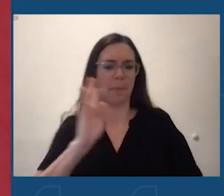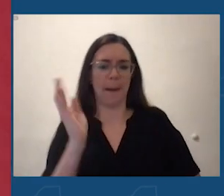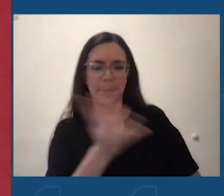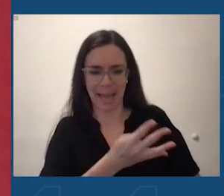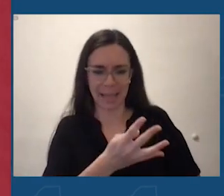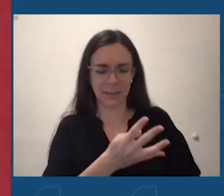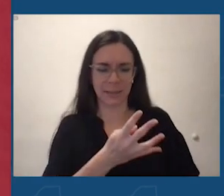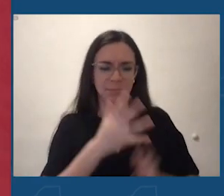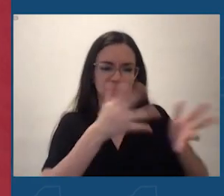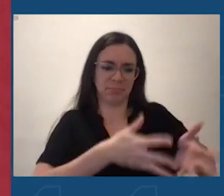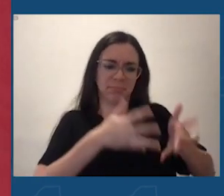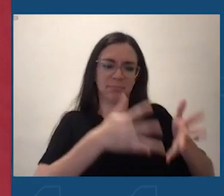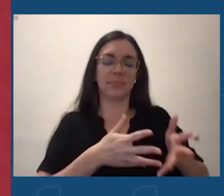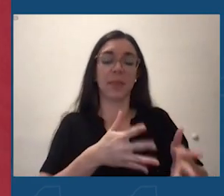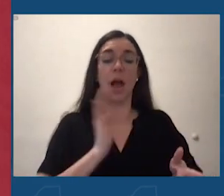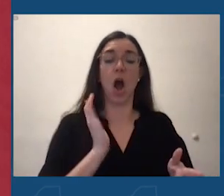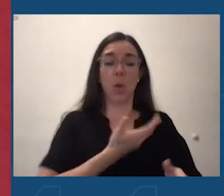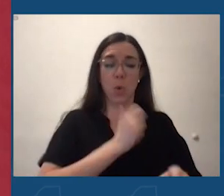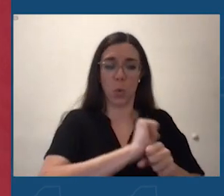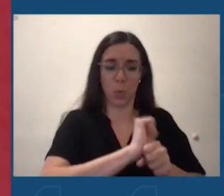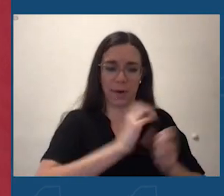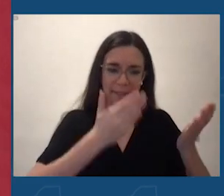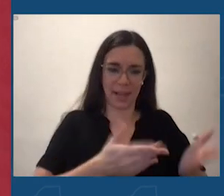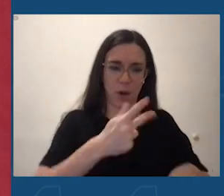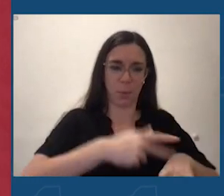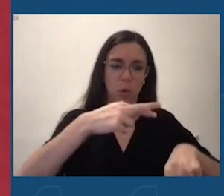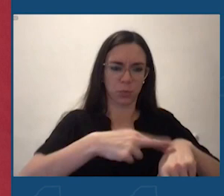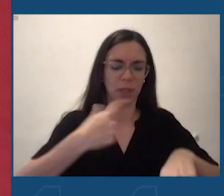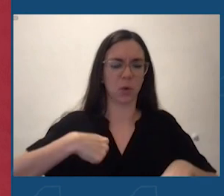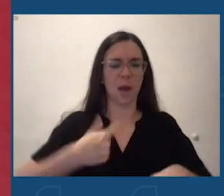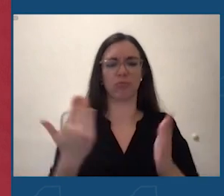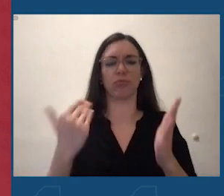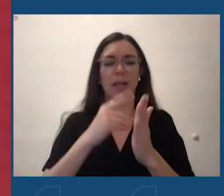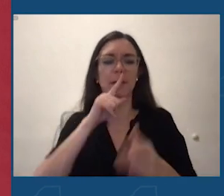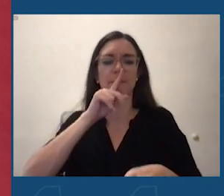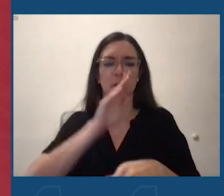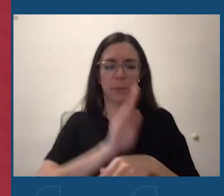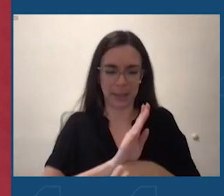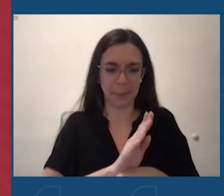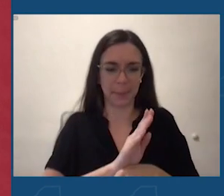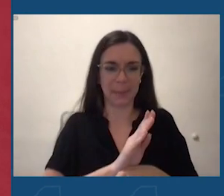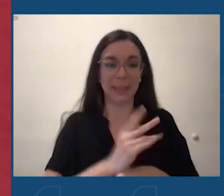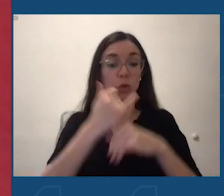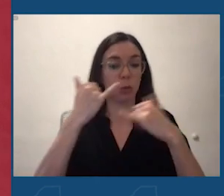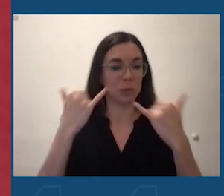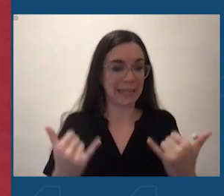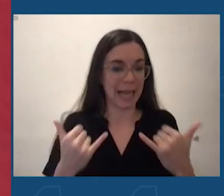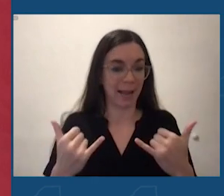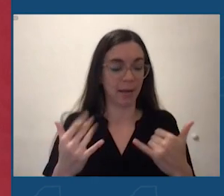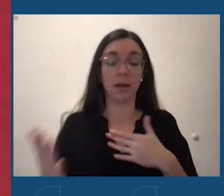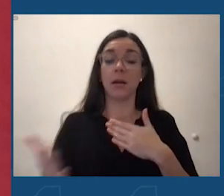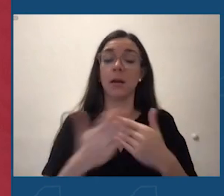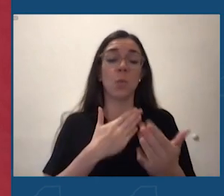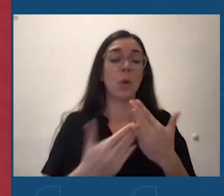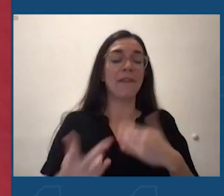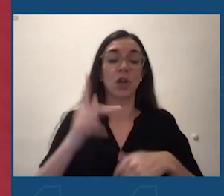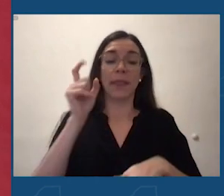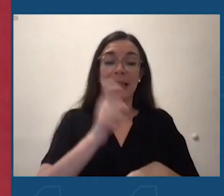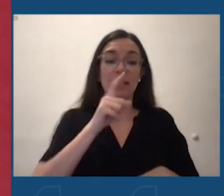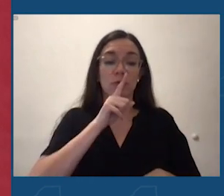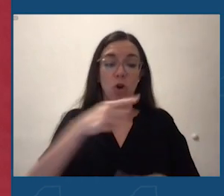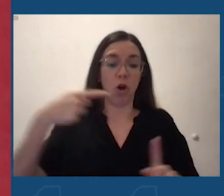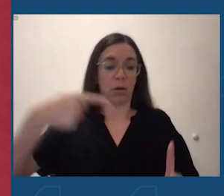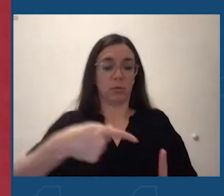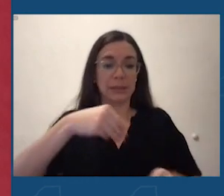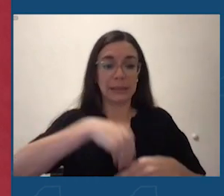the work we started there. And I want to reaffirm that commitment. I'm reaffirming that commitment here today, that whatever the needs are, and I'll